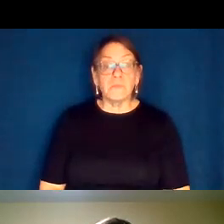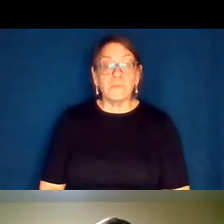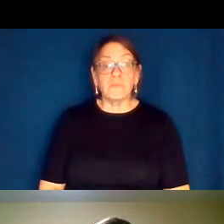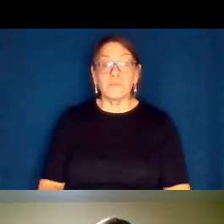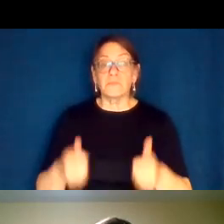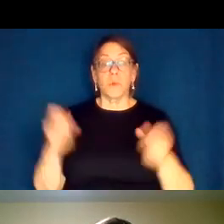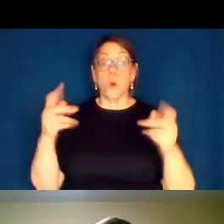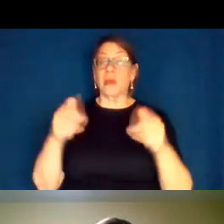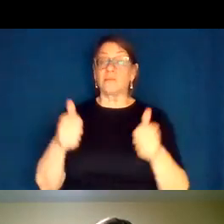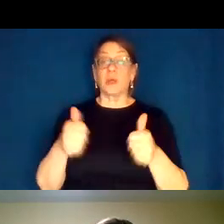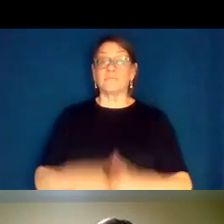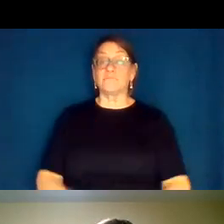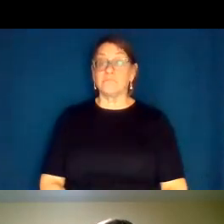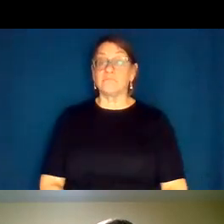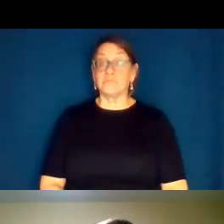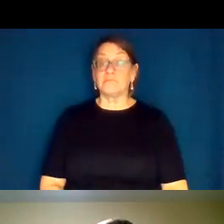Okay.